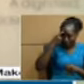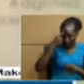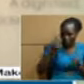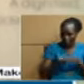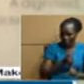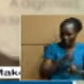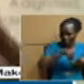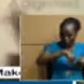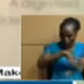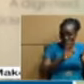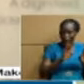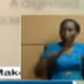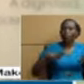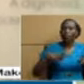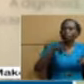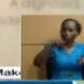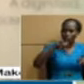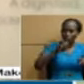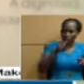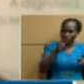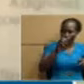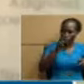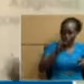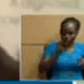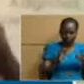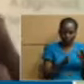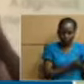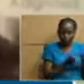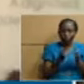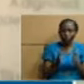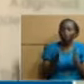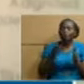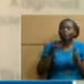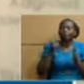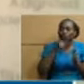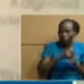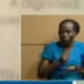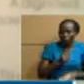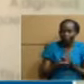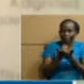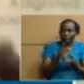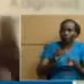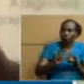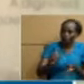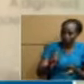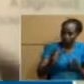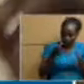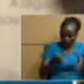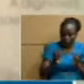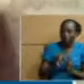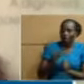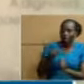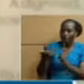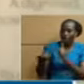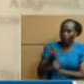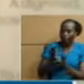pension. We have those who are now depending on social assistance grant. And we have those who are